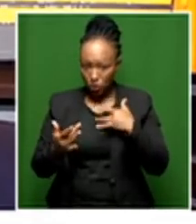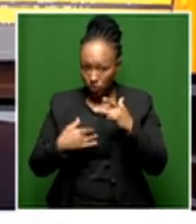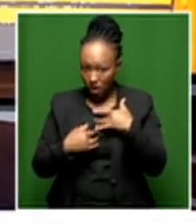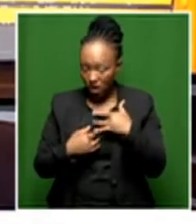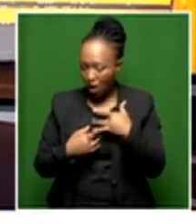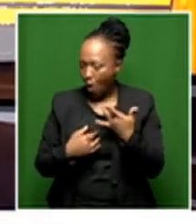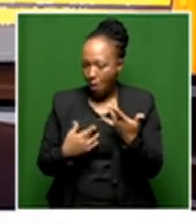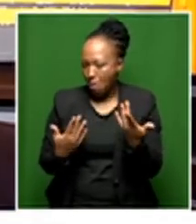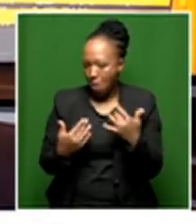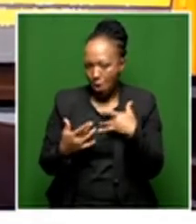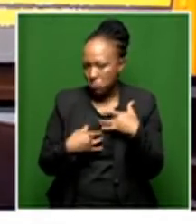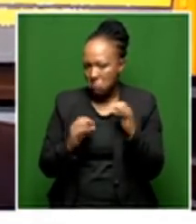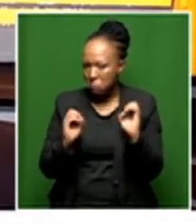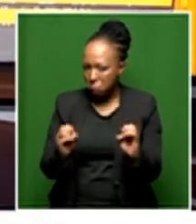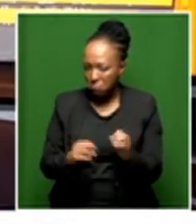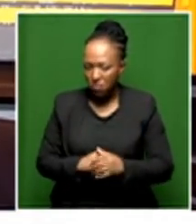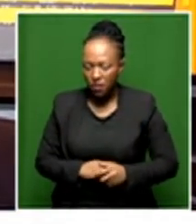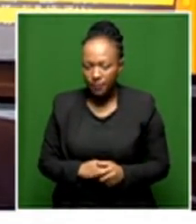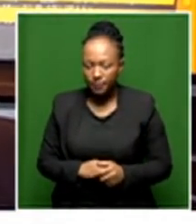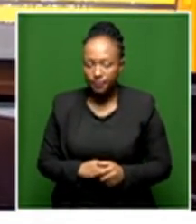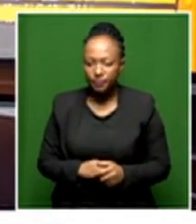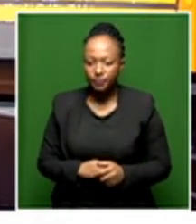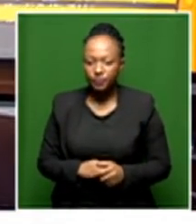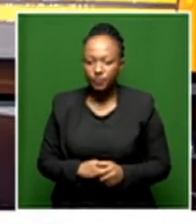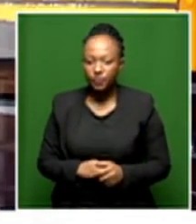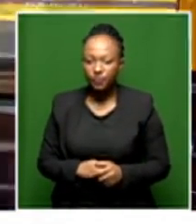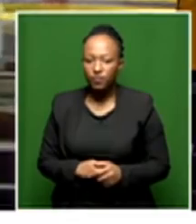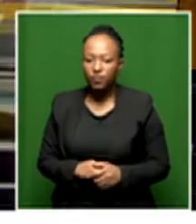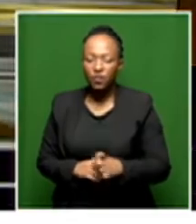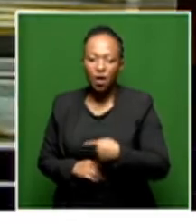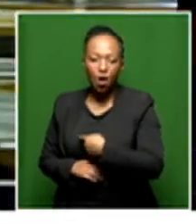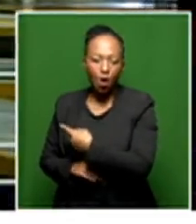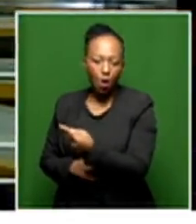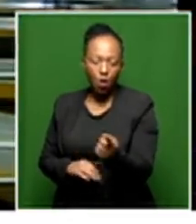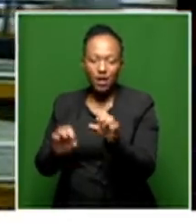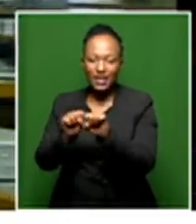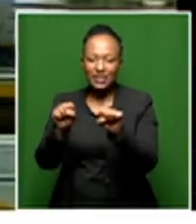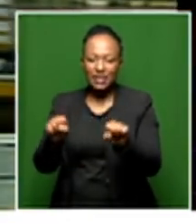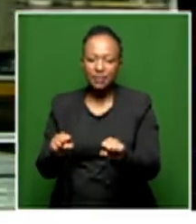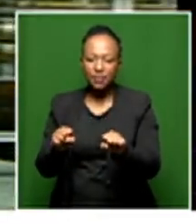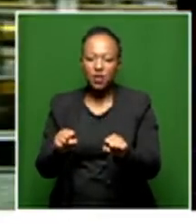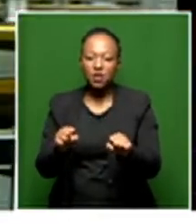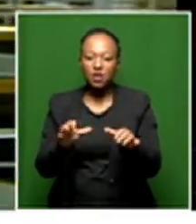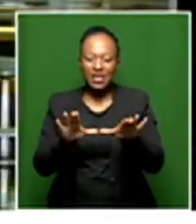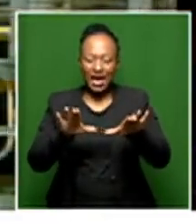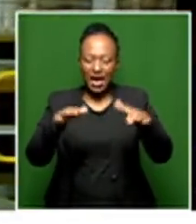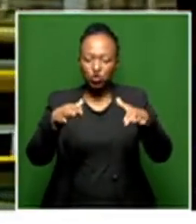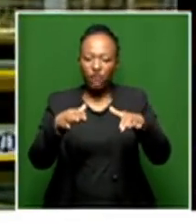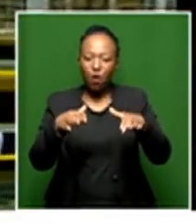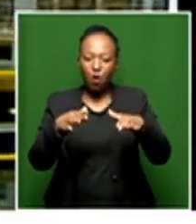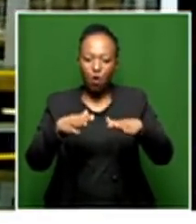that? No, right across our system, the reservoirs are looking good,